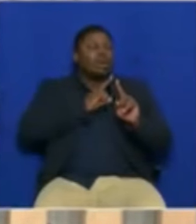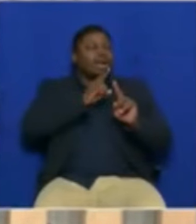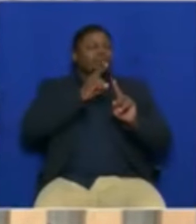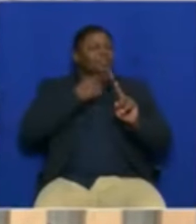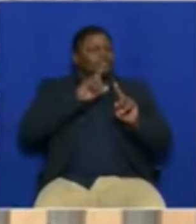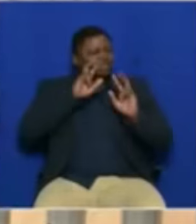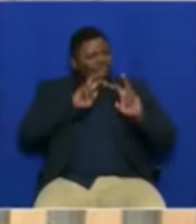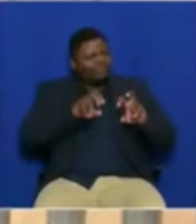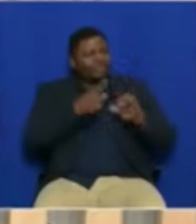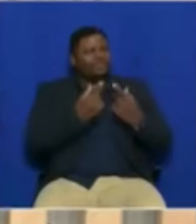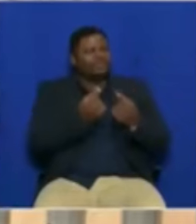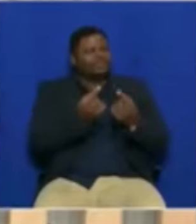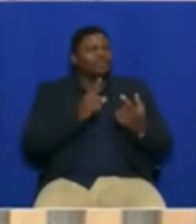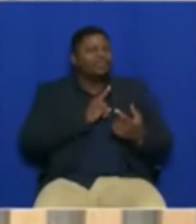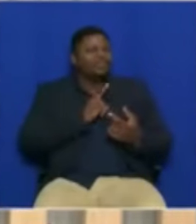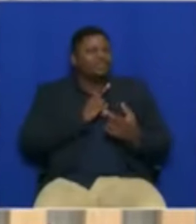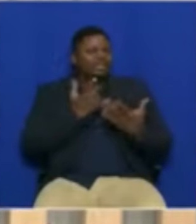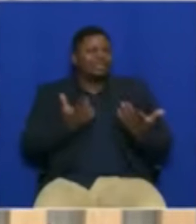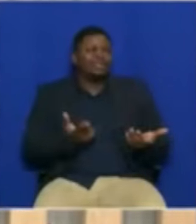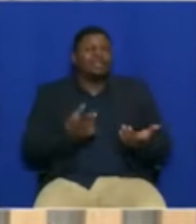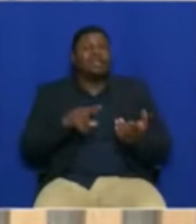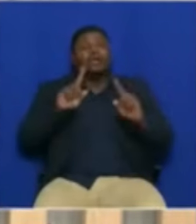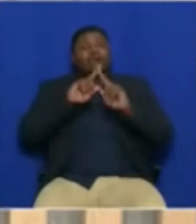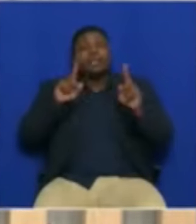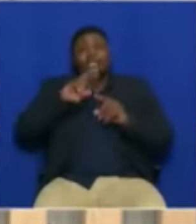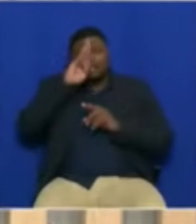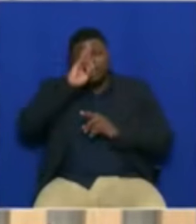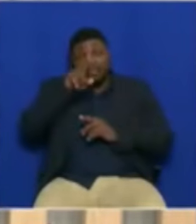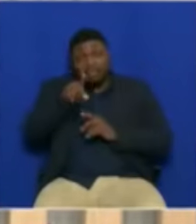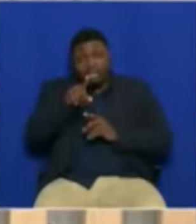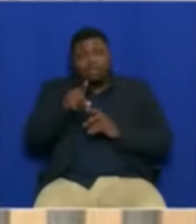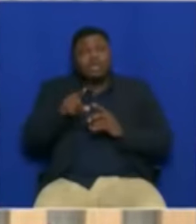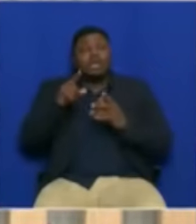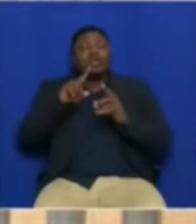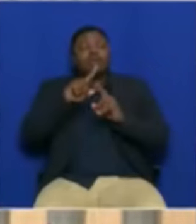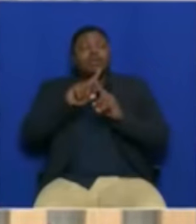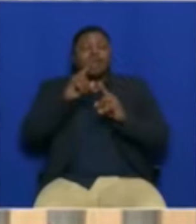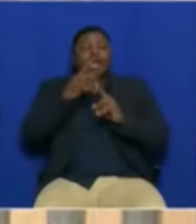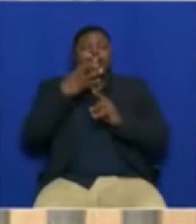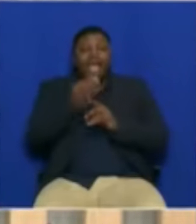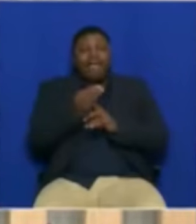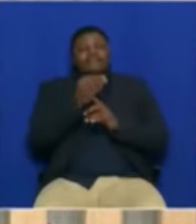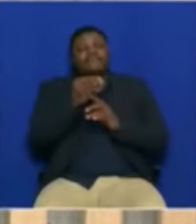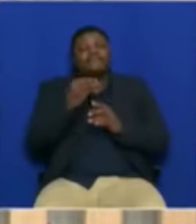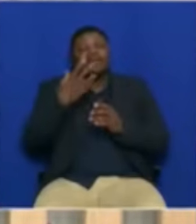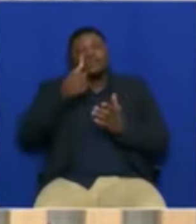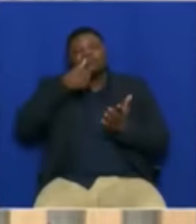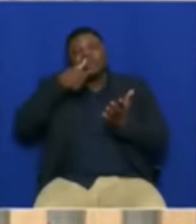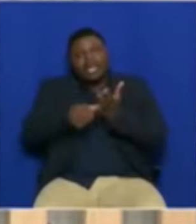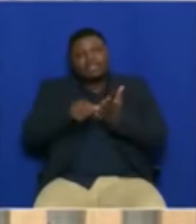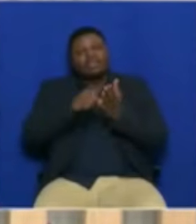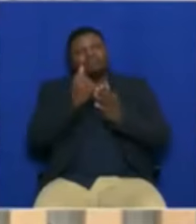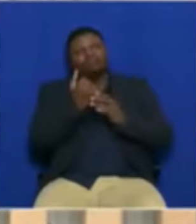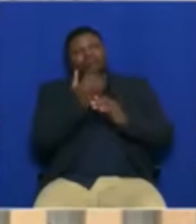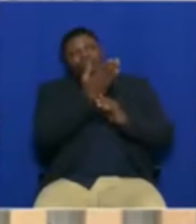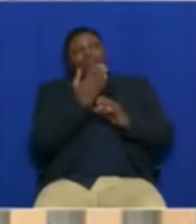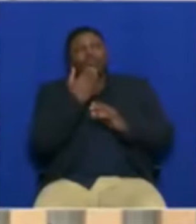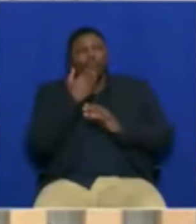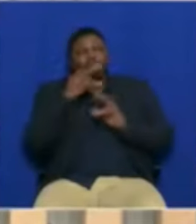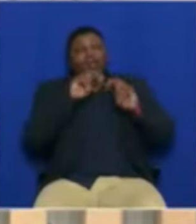are yet to fire 3 more summonses to the National Commissioner, but only in February. Why wasn't that your starting